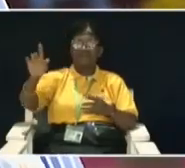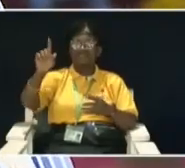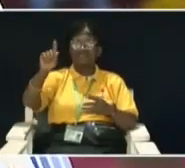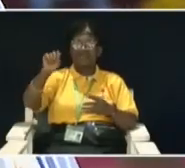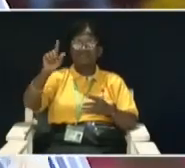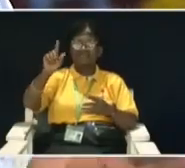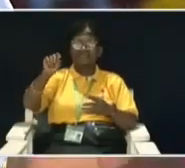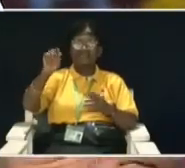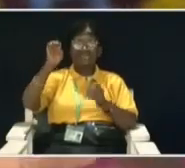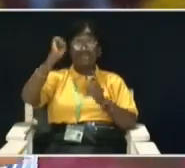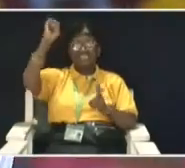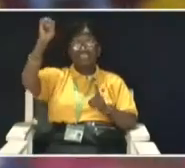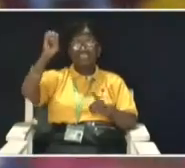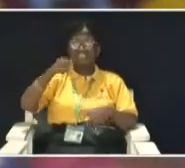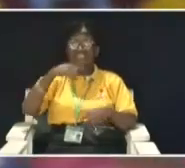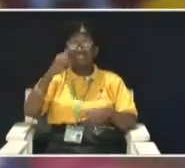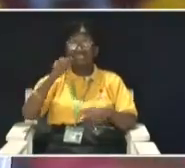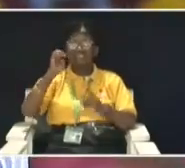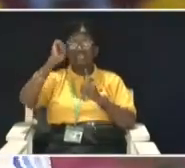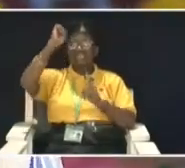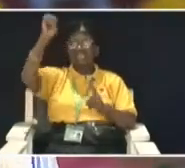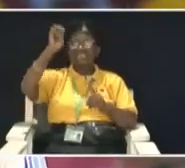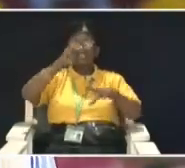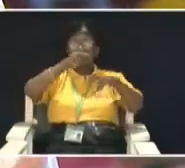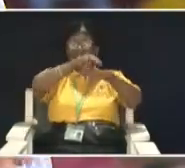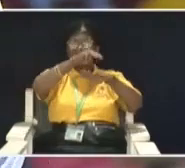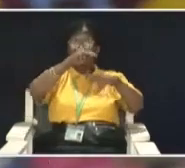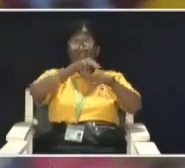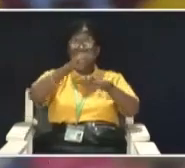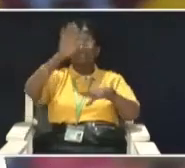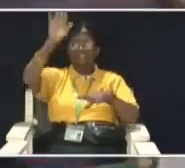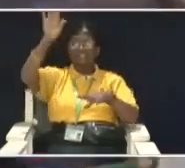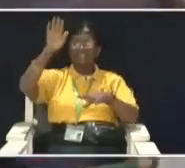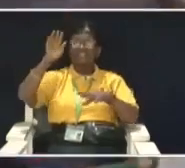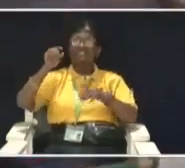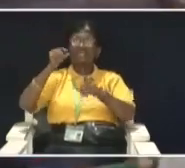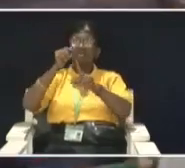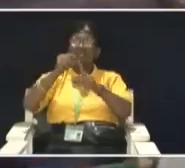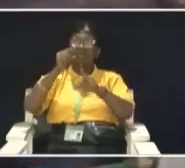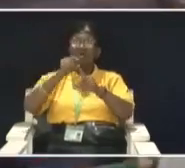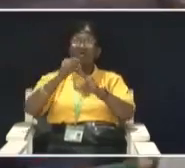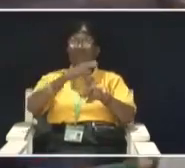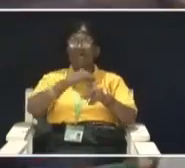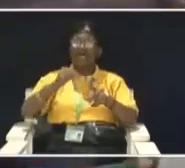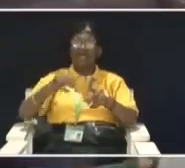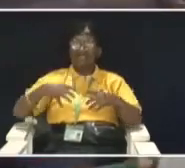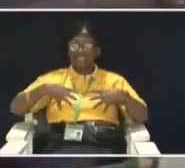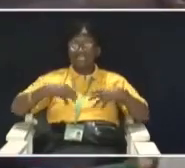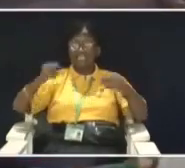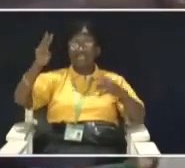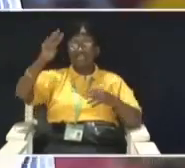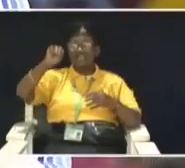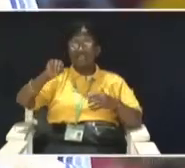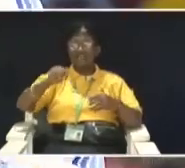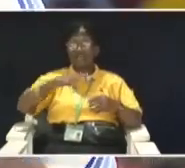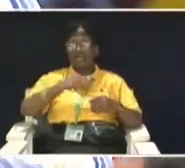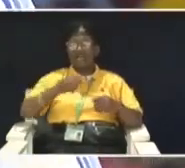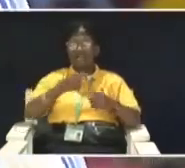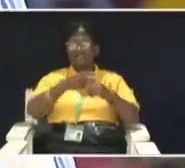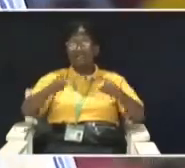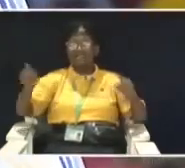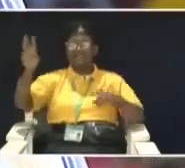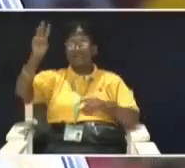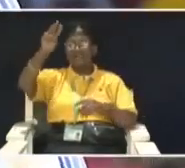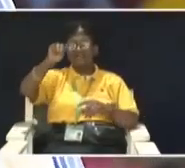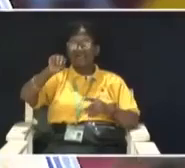he says, he sent his word and healed them and delivered them from